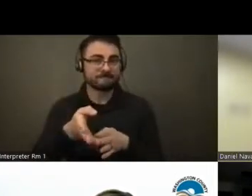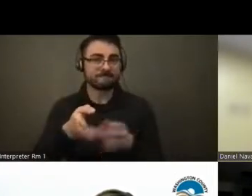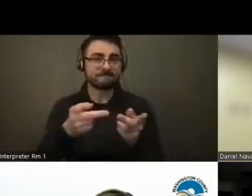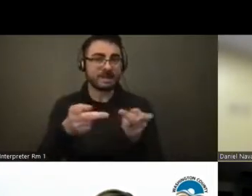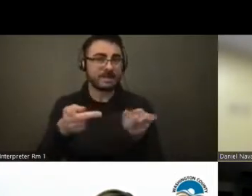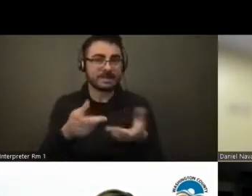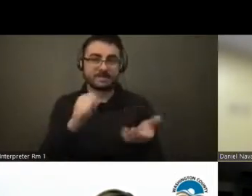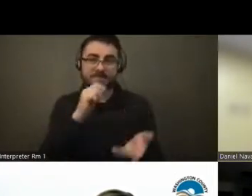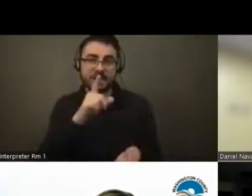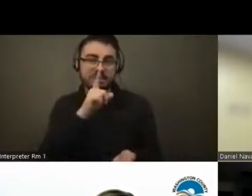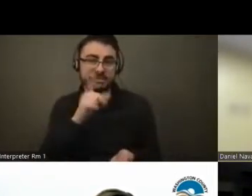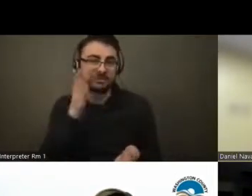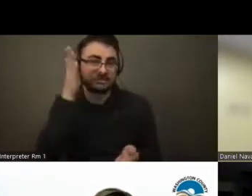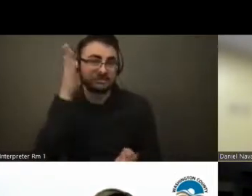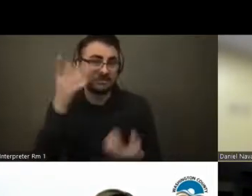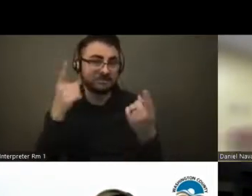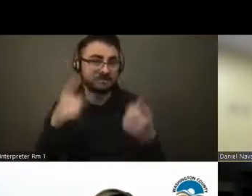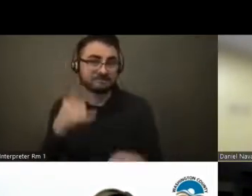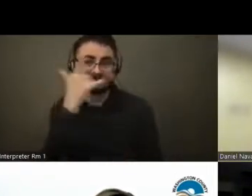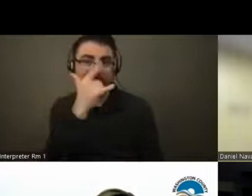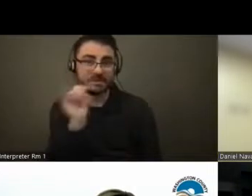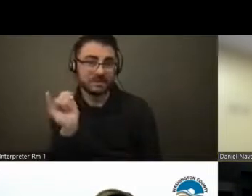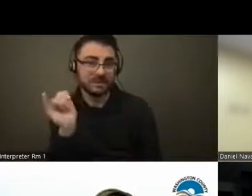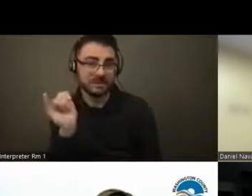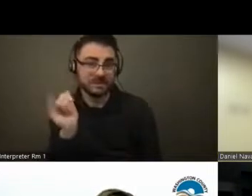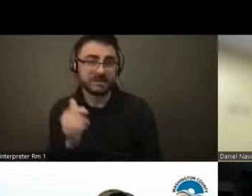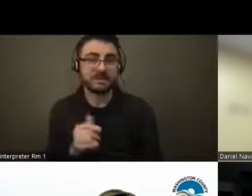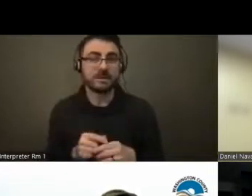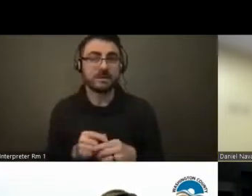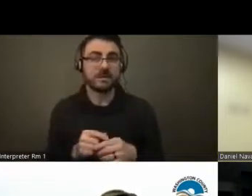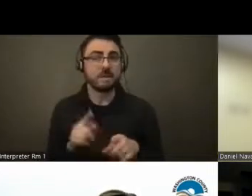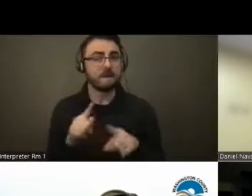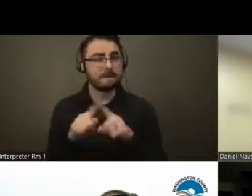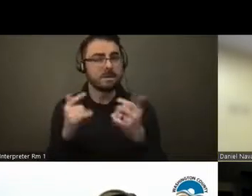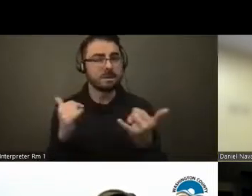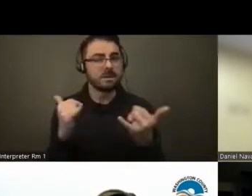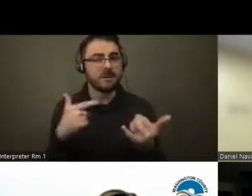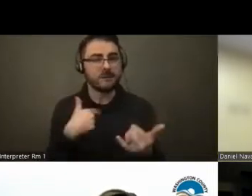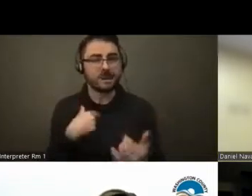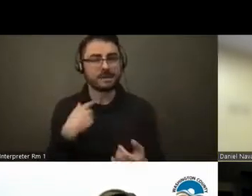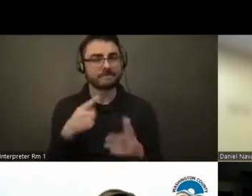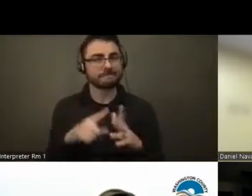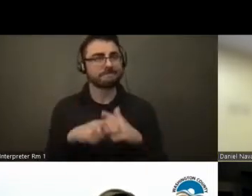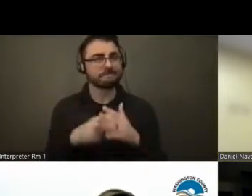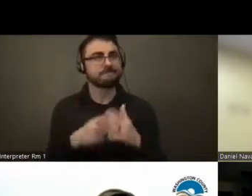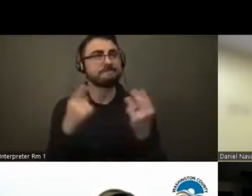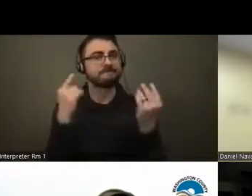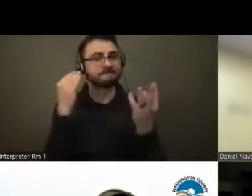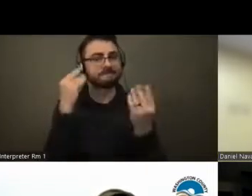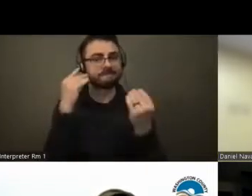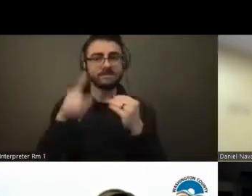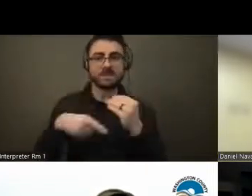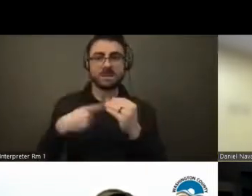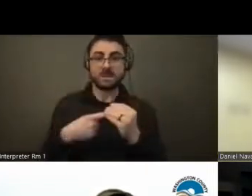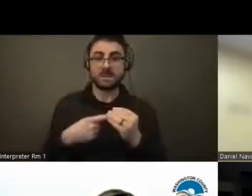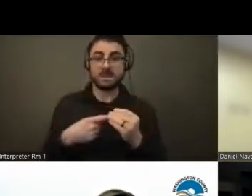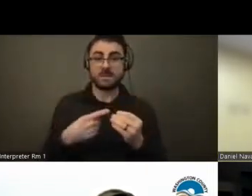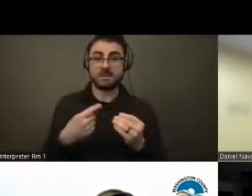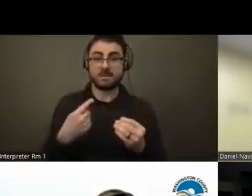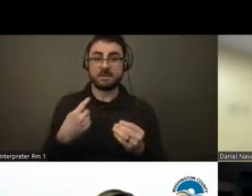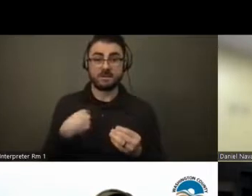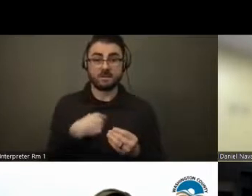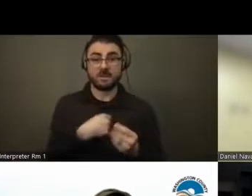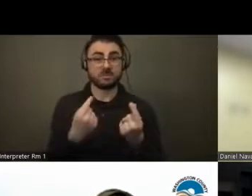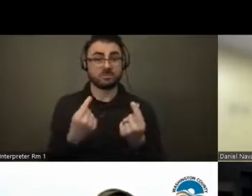But you're right. You know, it also causes me to think about how part of what we do as communities is